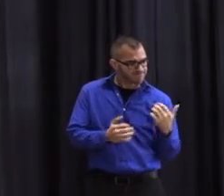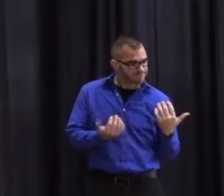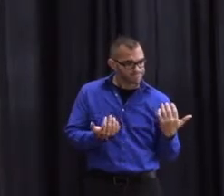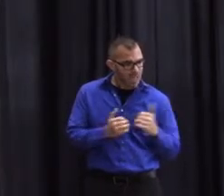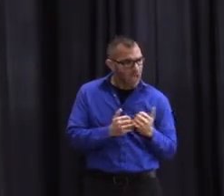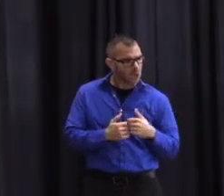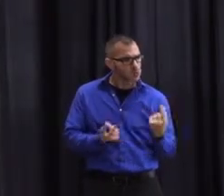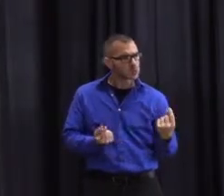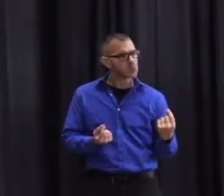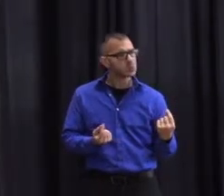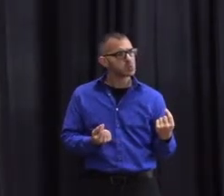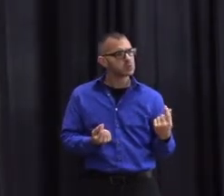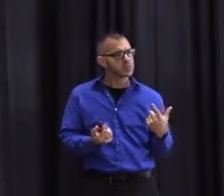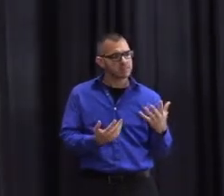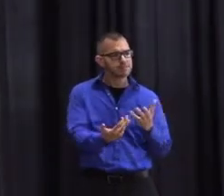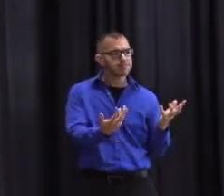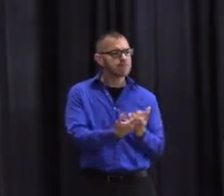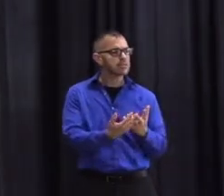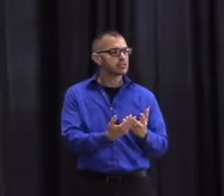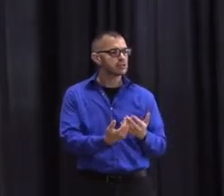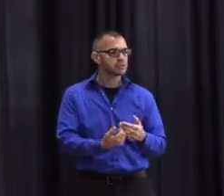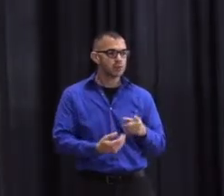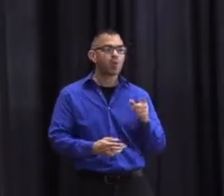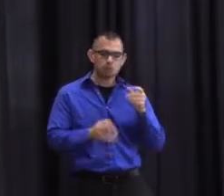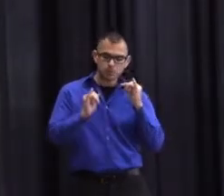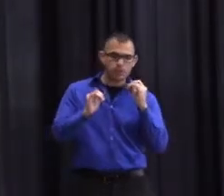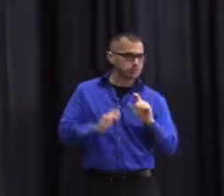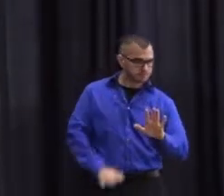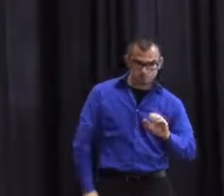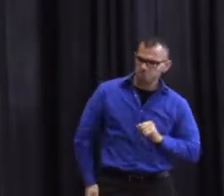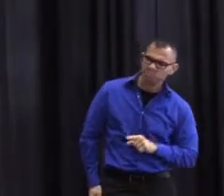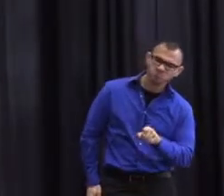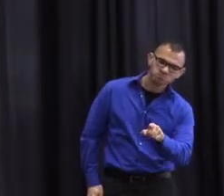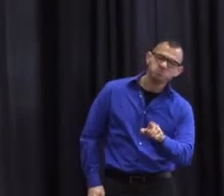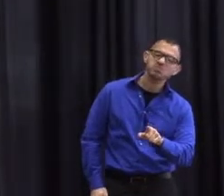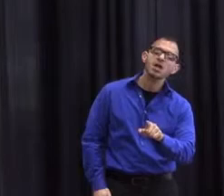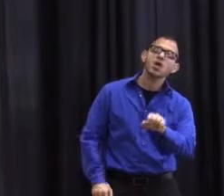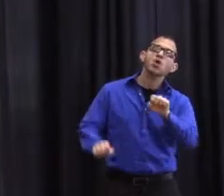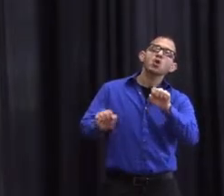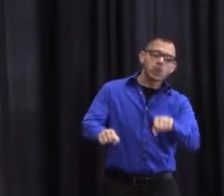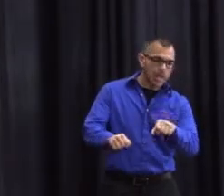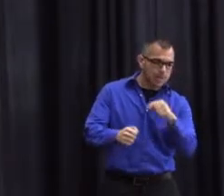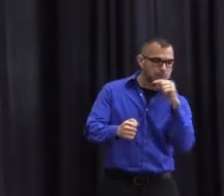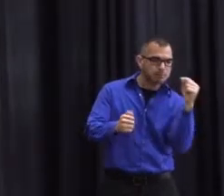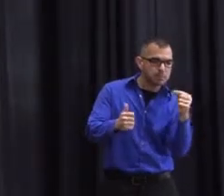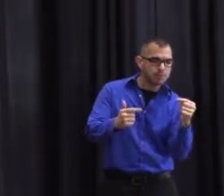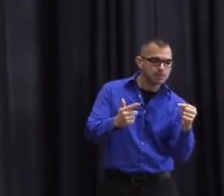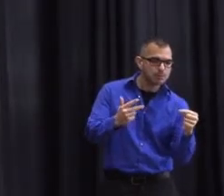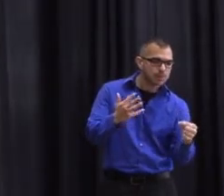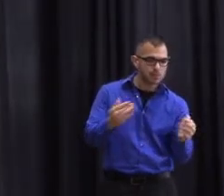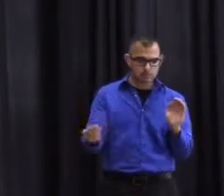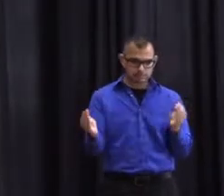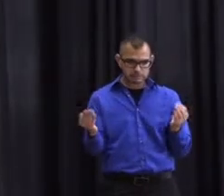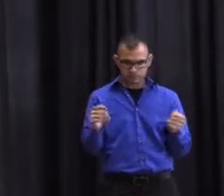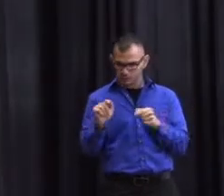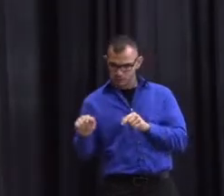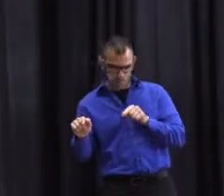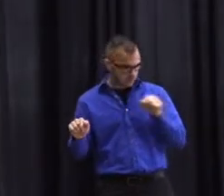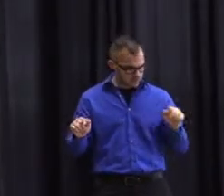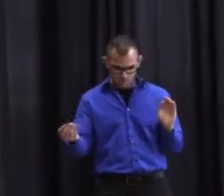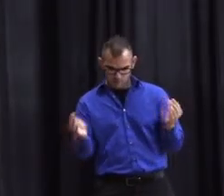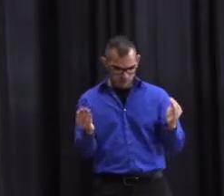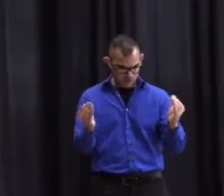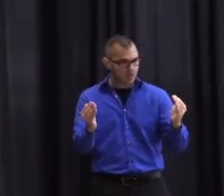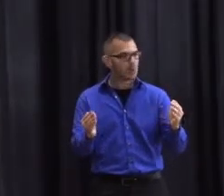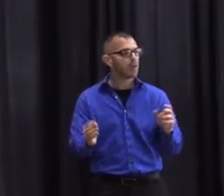sure what to do with it. And the instructional designers say, hey, you can do this and you can compare and contrast this and you can do that. And